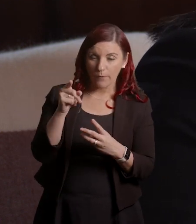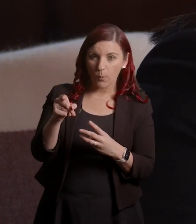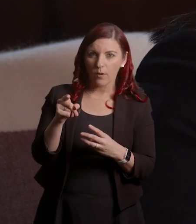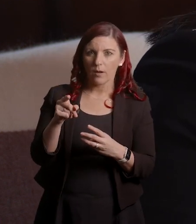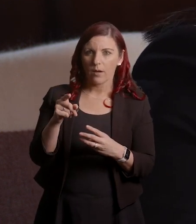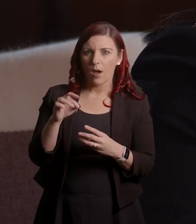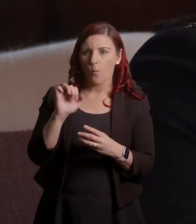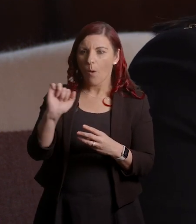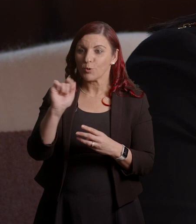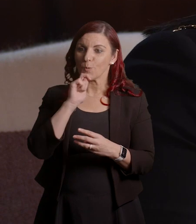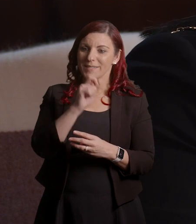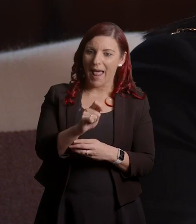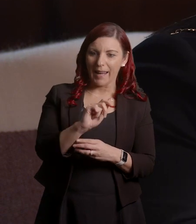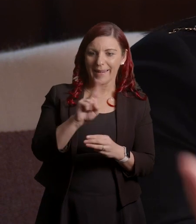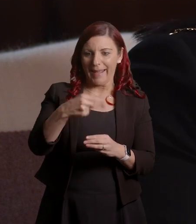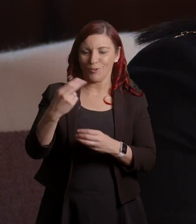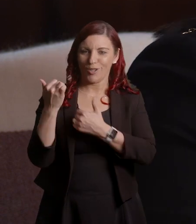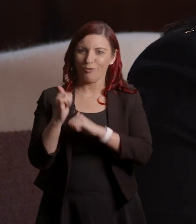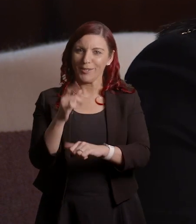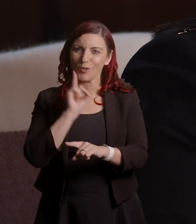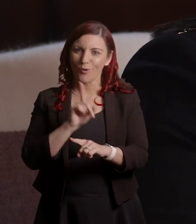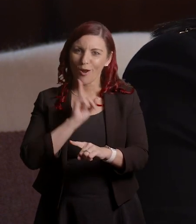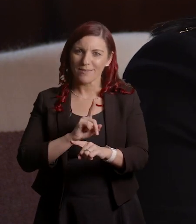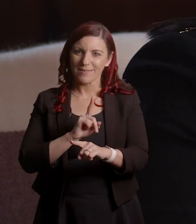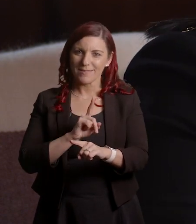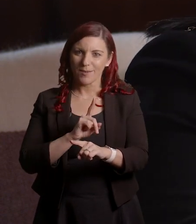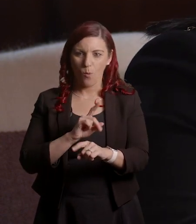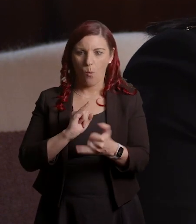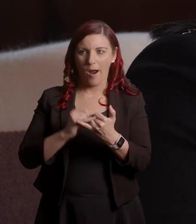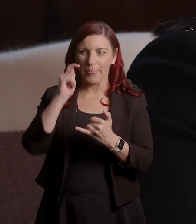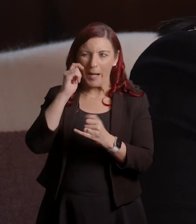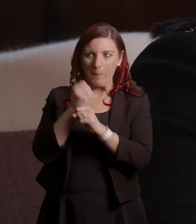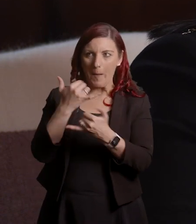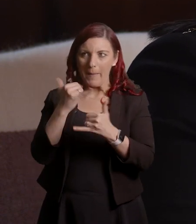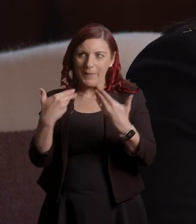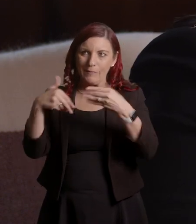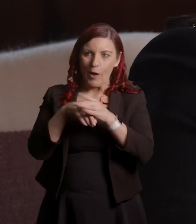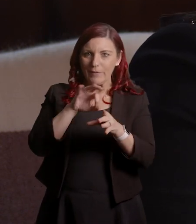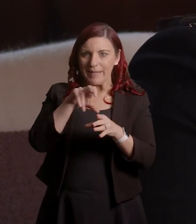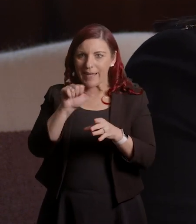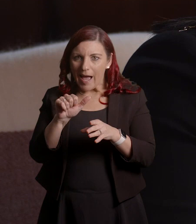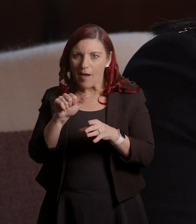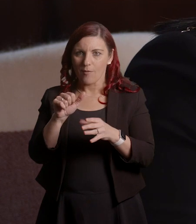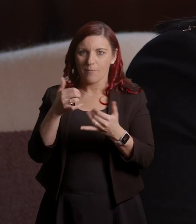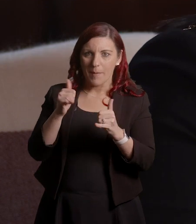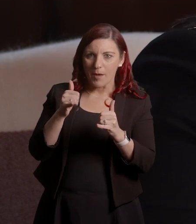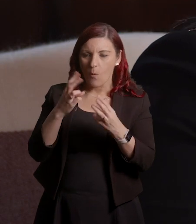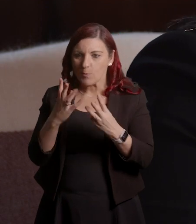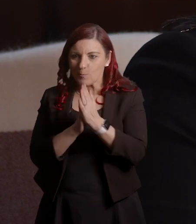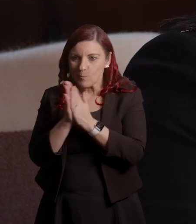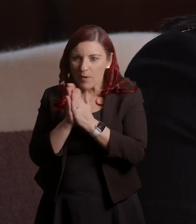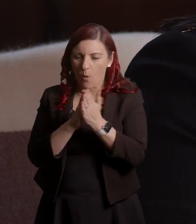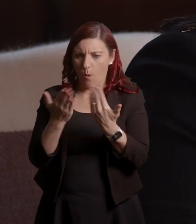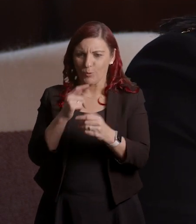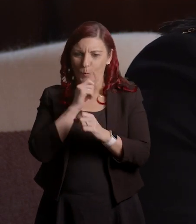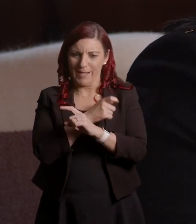from yourselves is, what will you say to the next generation of girls, like, who are looking to get into this, or who might be a little reluctant to